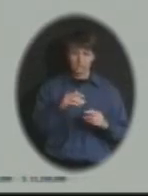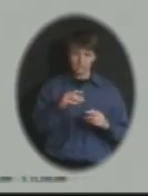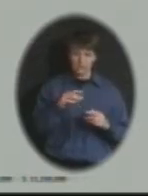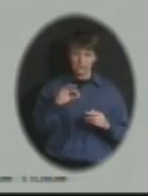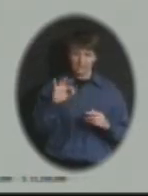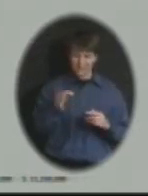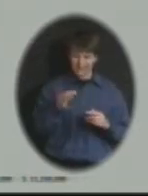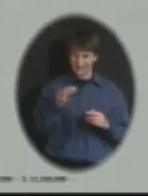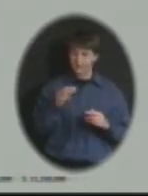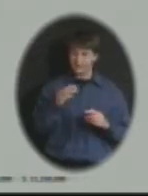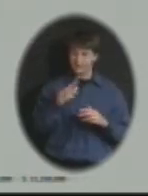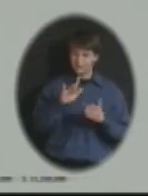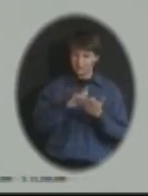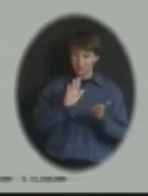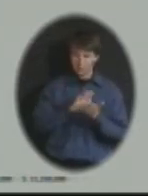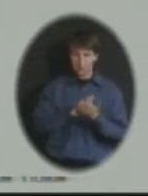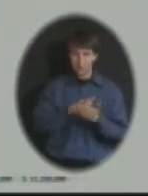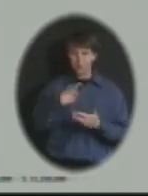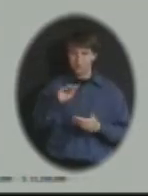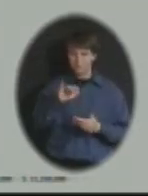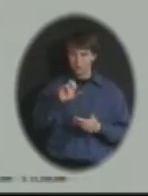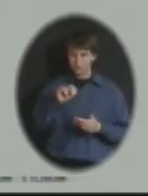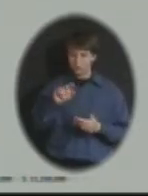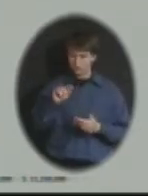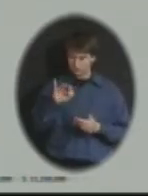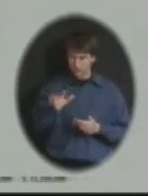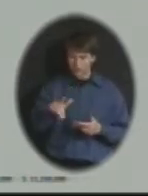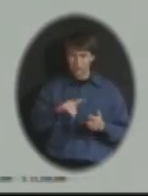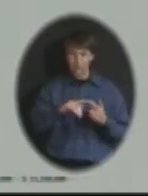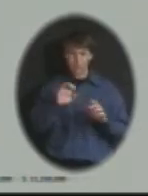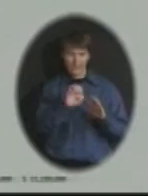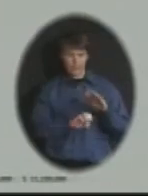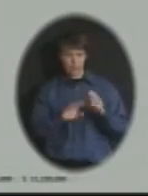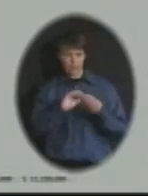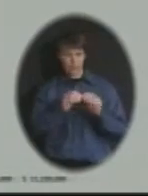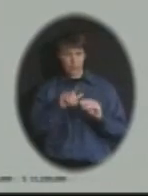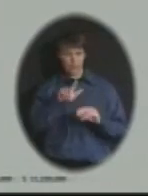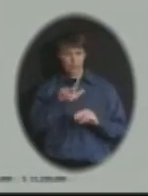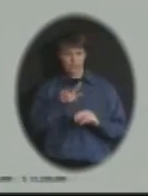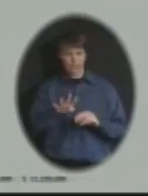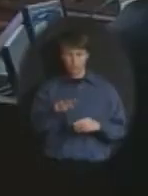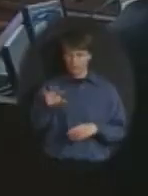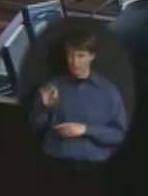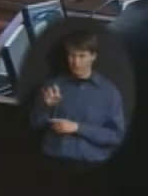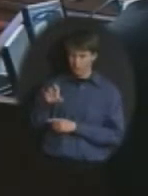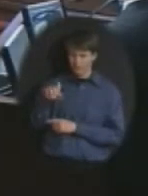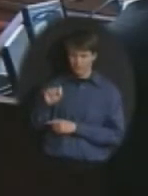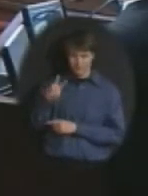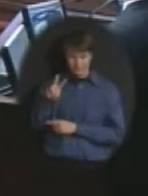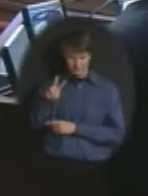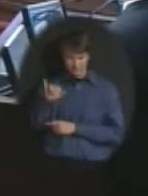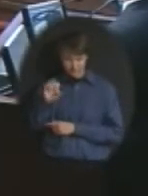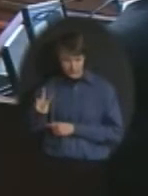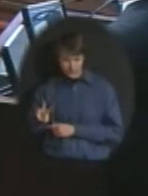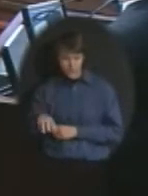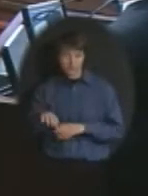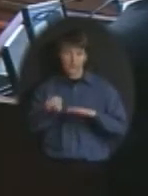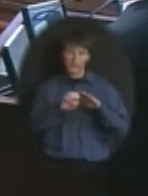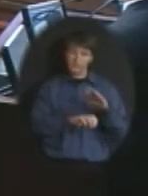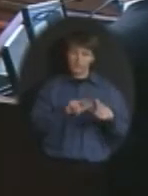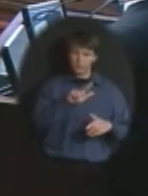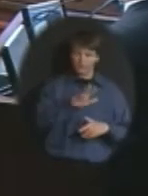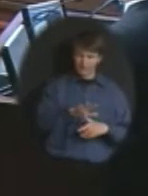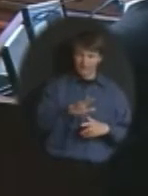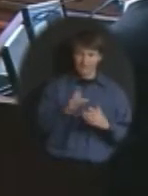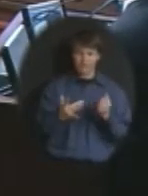now known as Mission Trail. We had elementary number 34, which is Forest View. We had elementary 35 in the